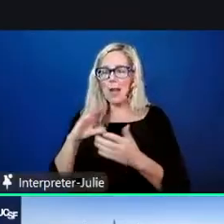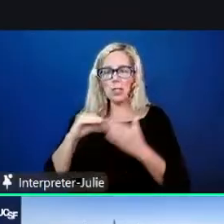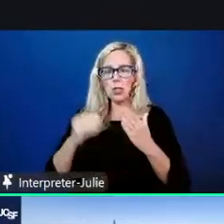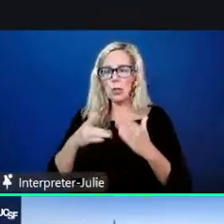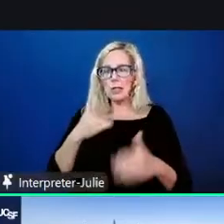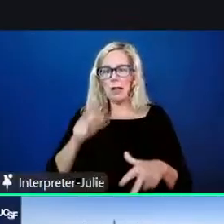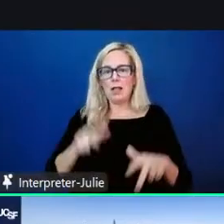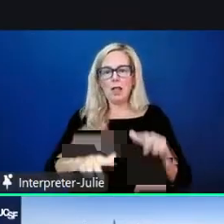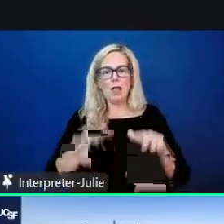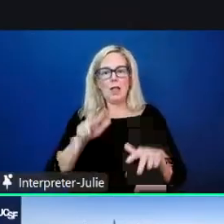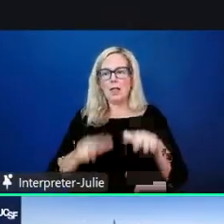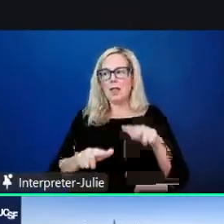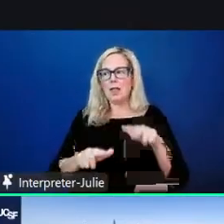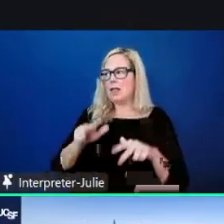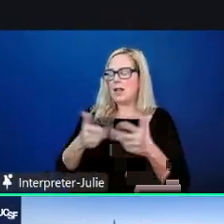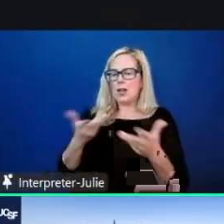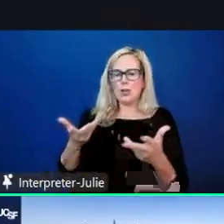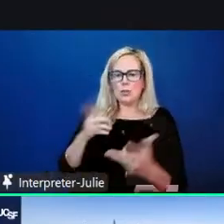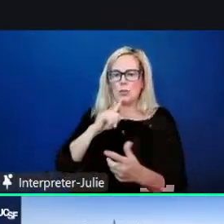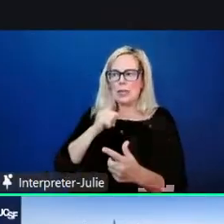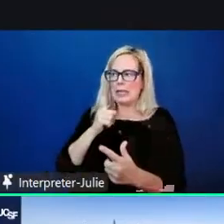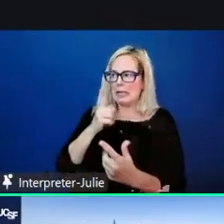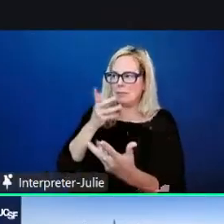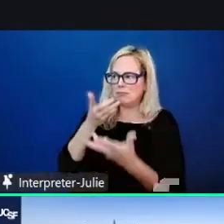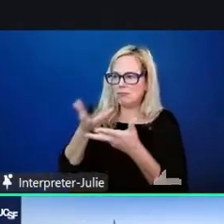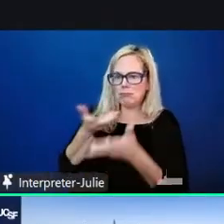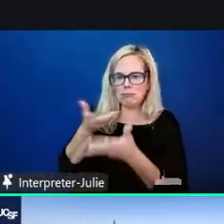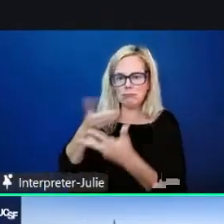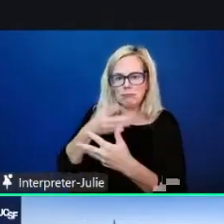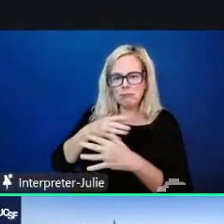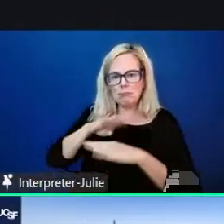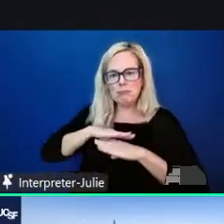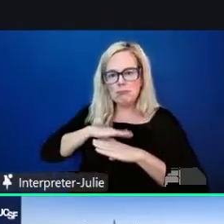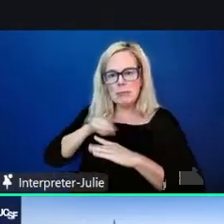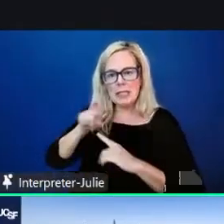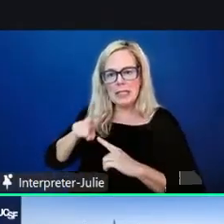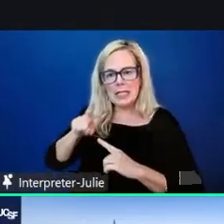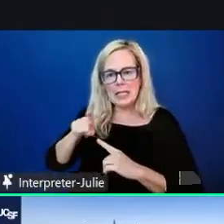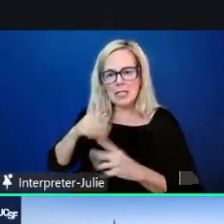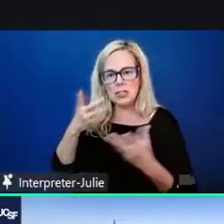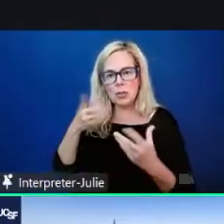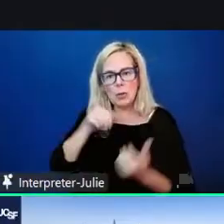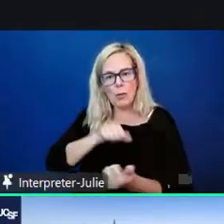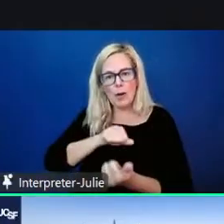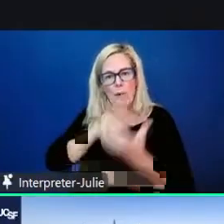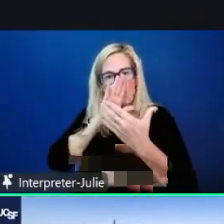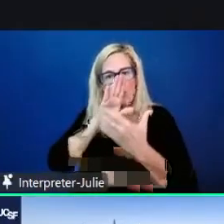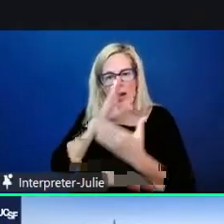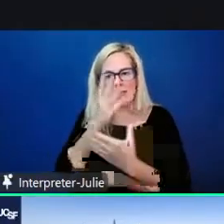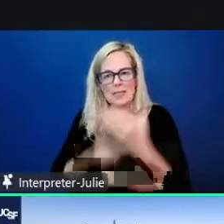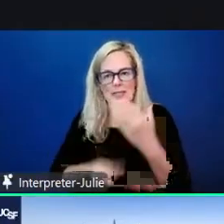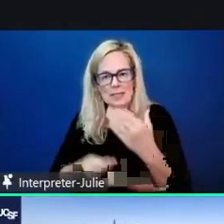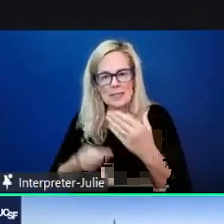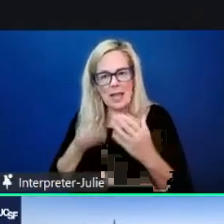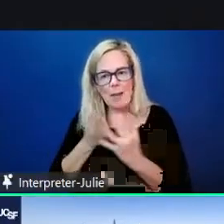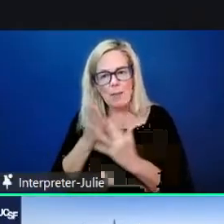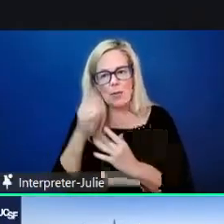prepared to meet their needs adequately. So we wanted to address this gap through our initiative.